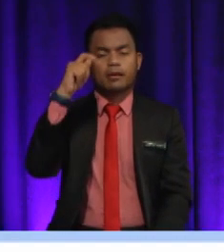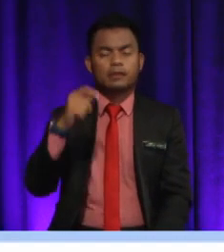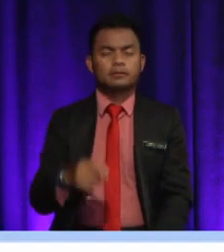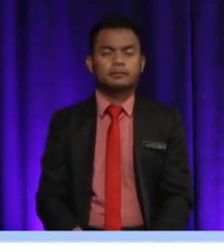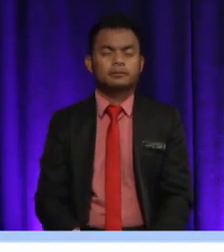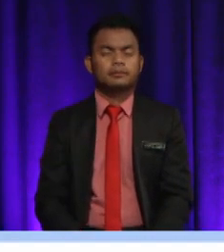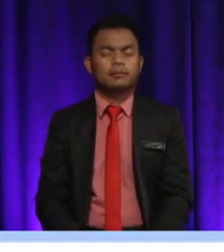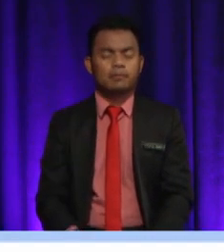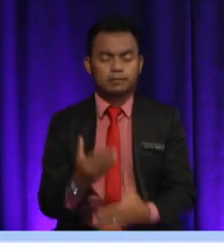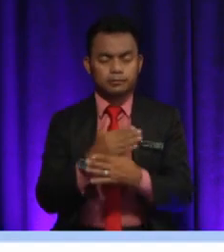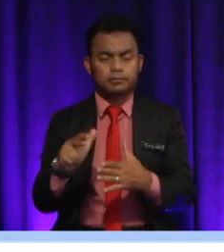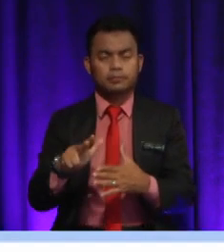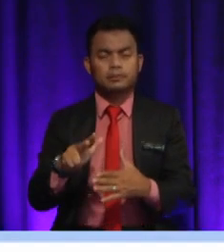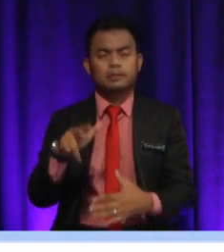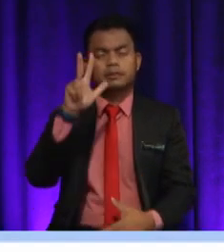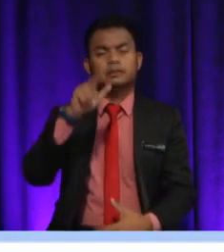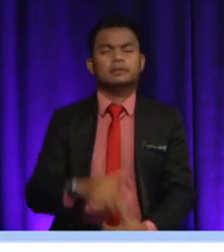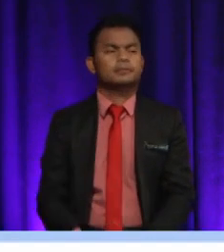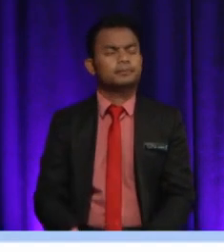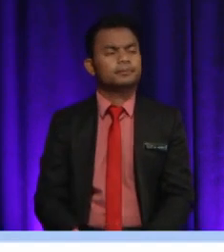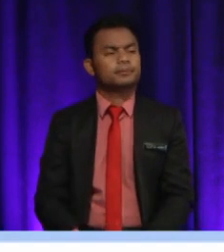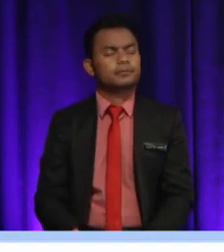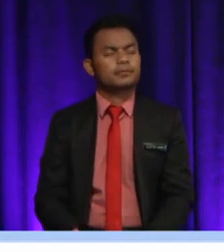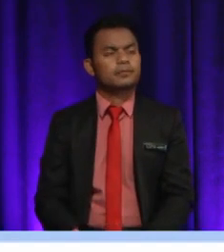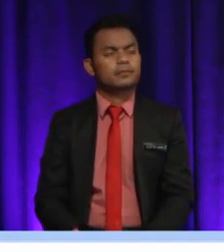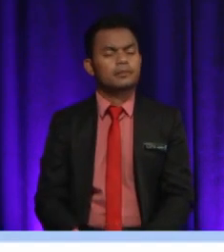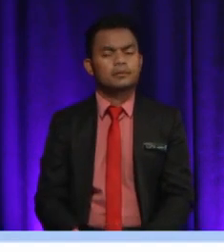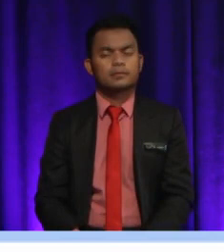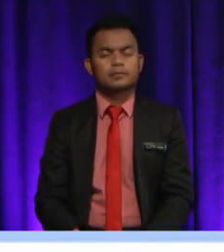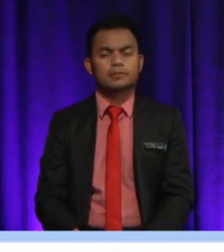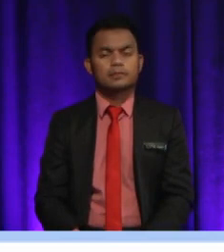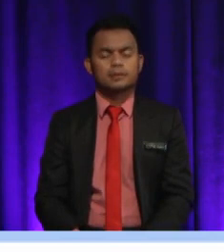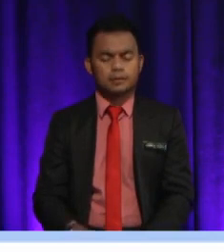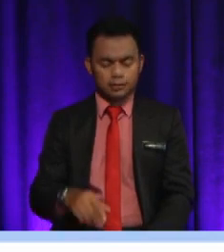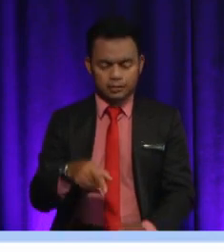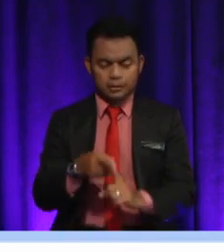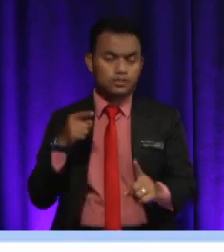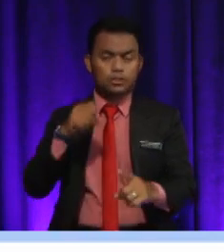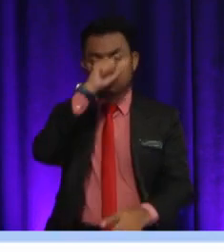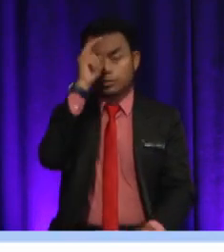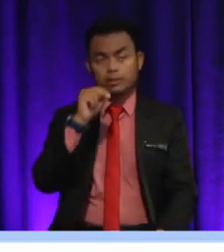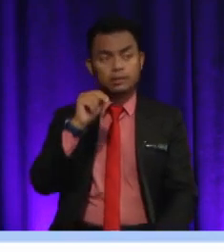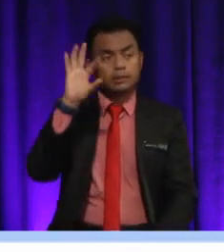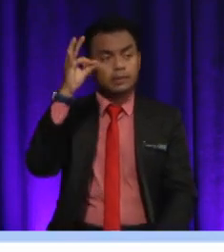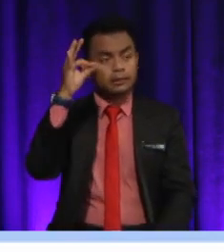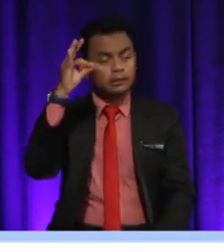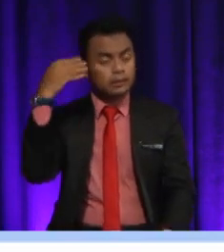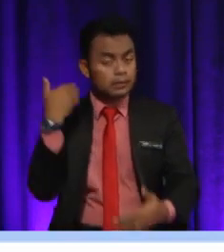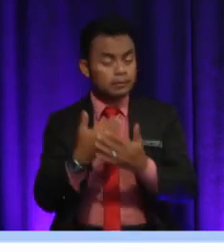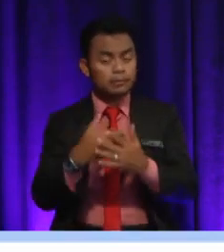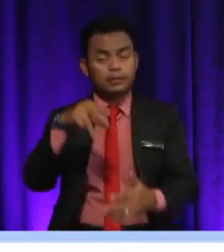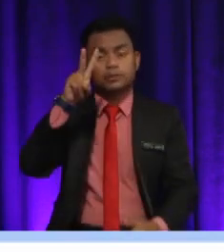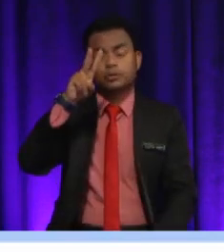an extract from an article. For questions 19 to 26, choose the correct answers. So that's